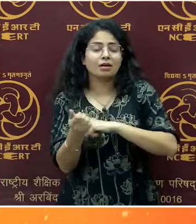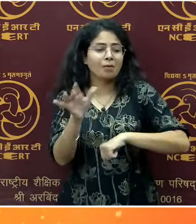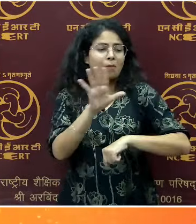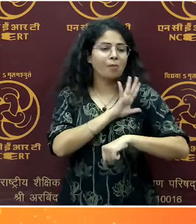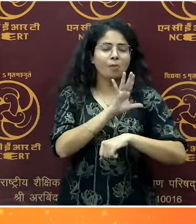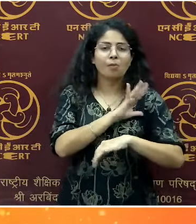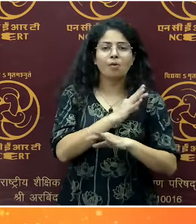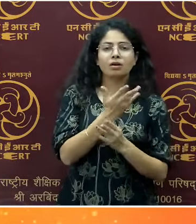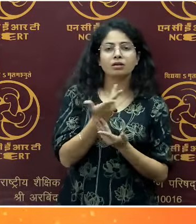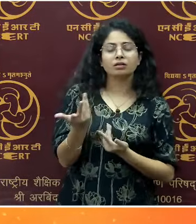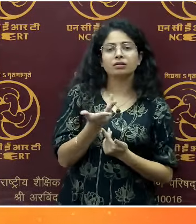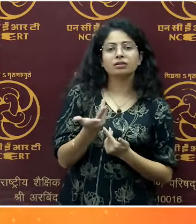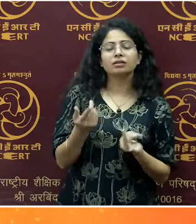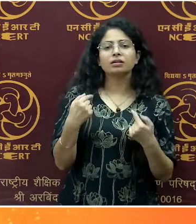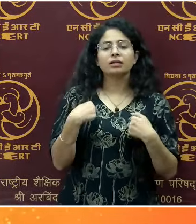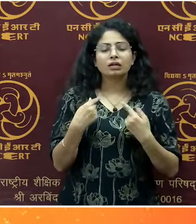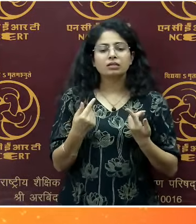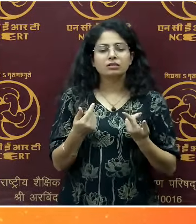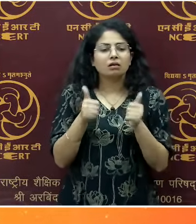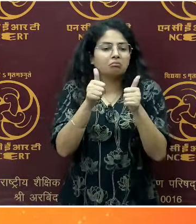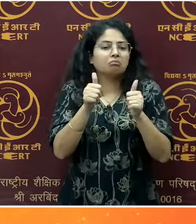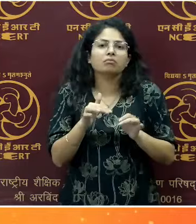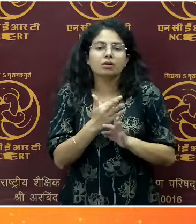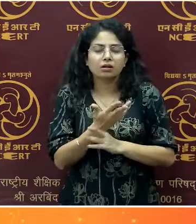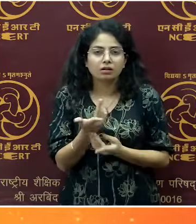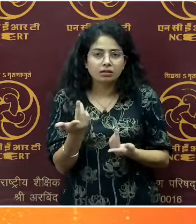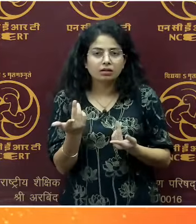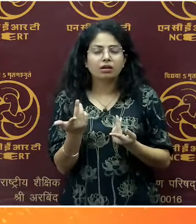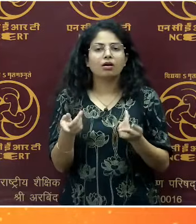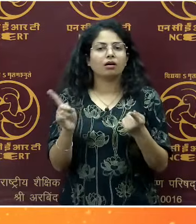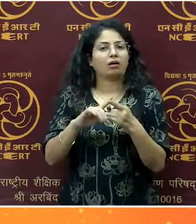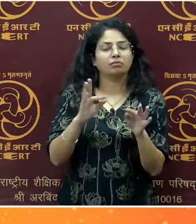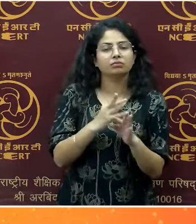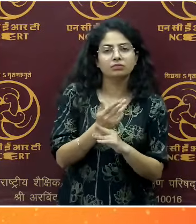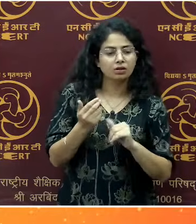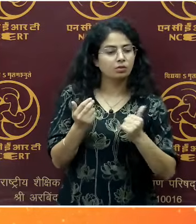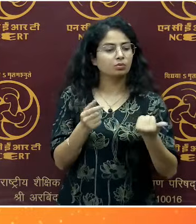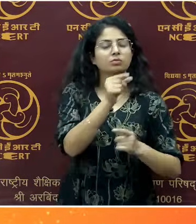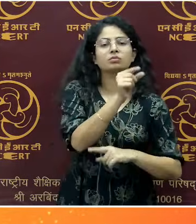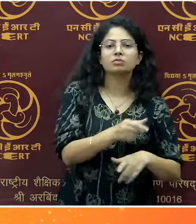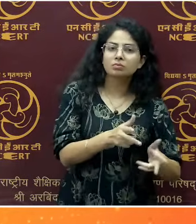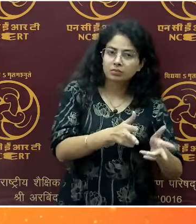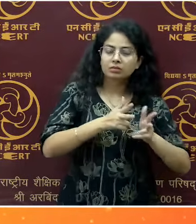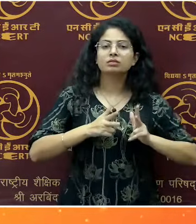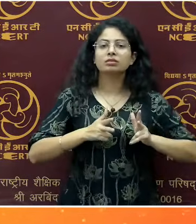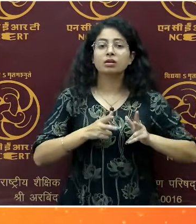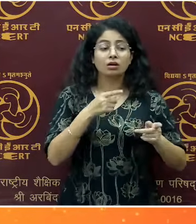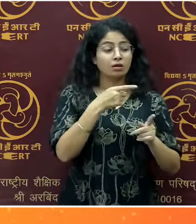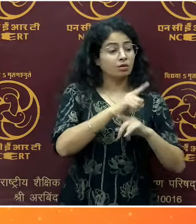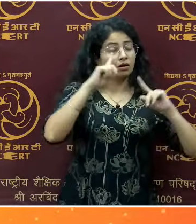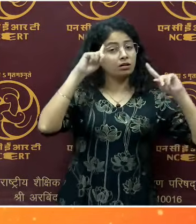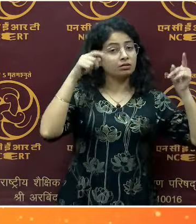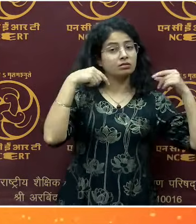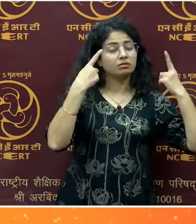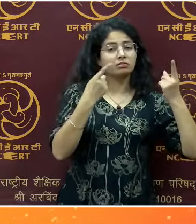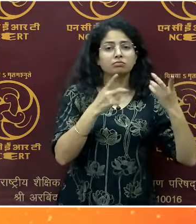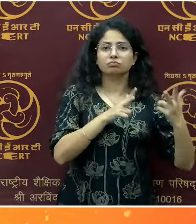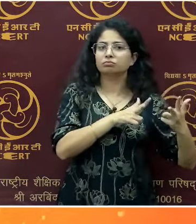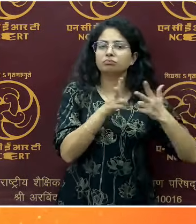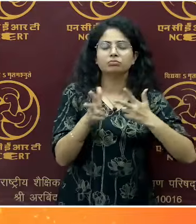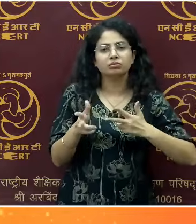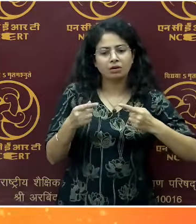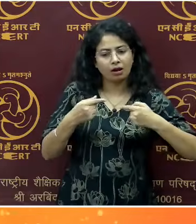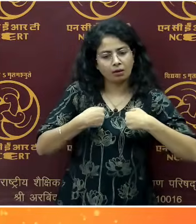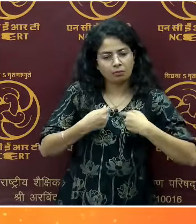for some outcome and then only, or some other person to the stag never mentioned that, oh, you are eating my